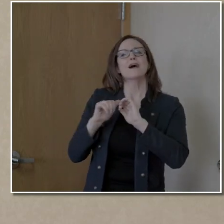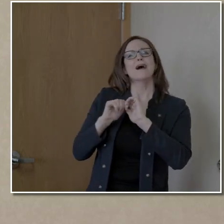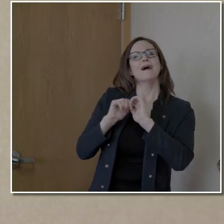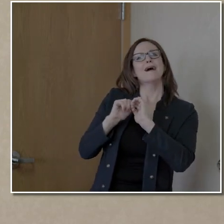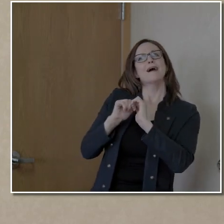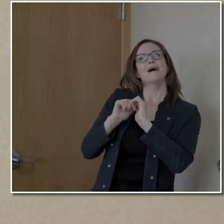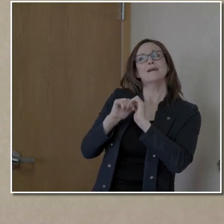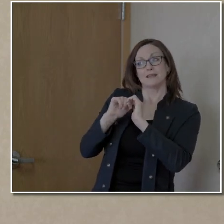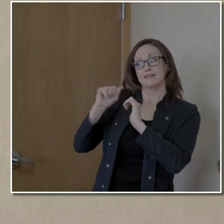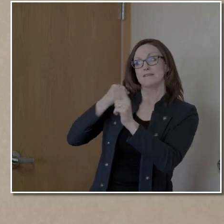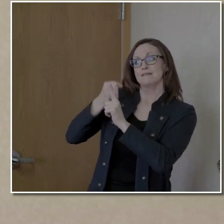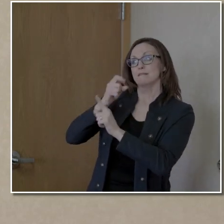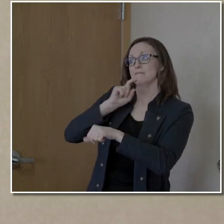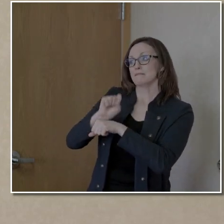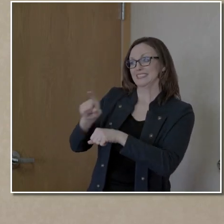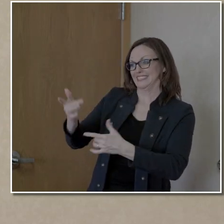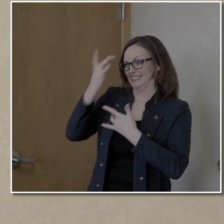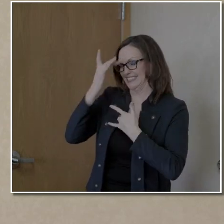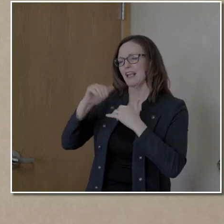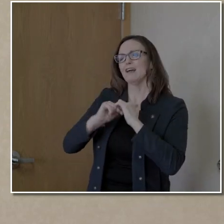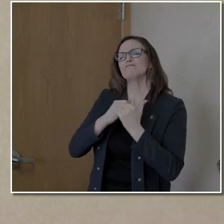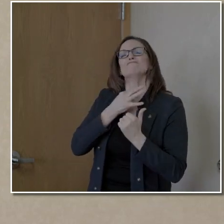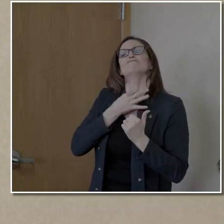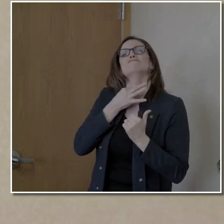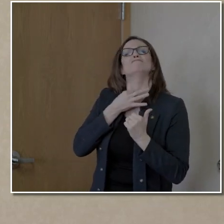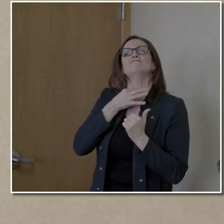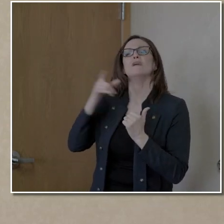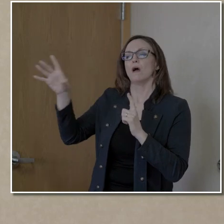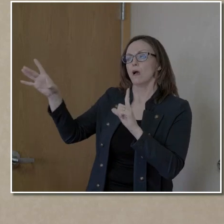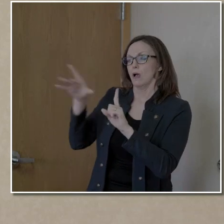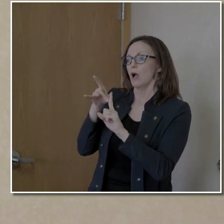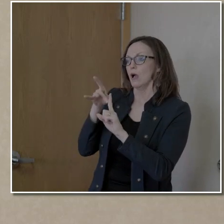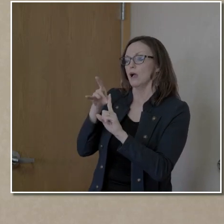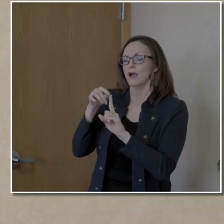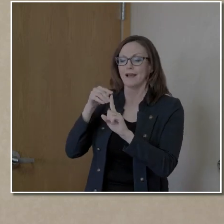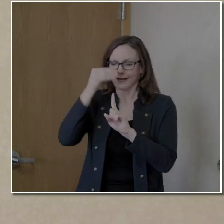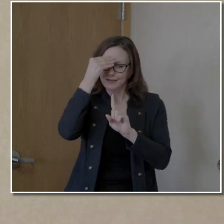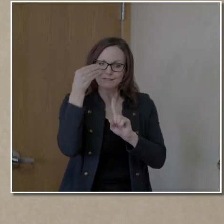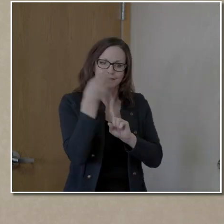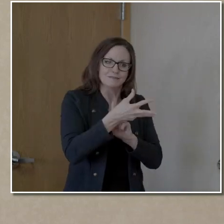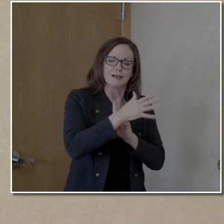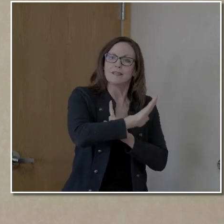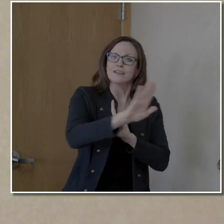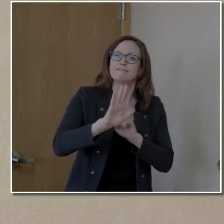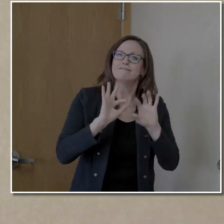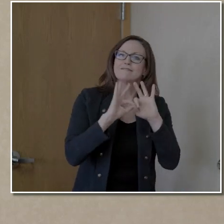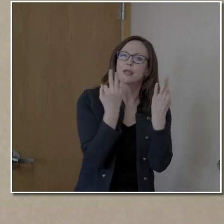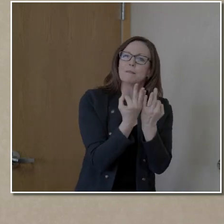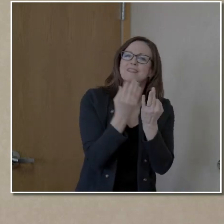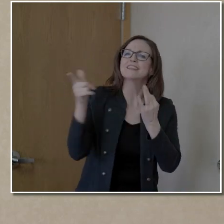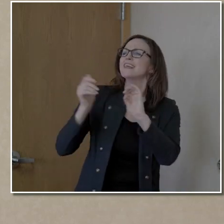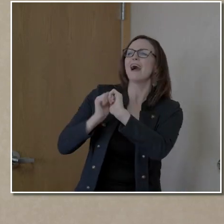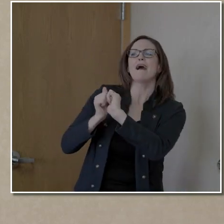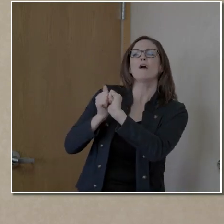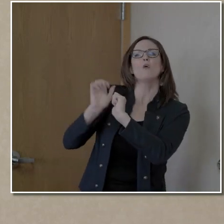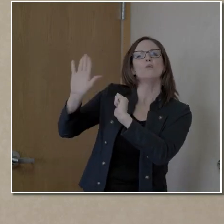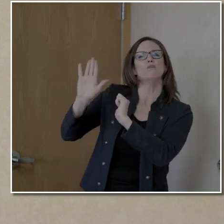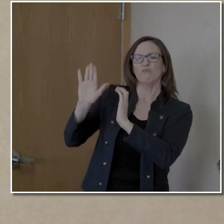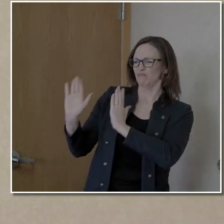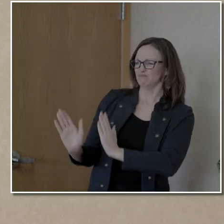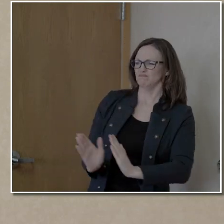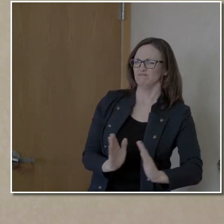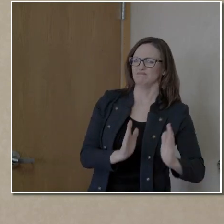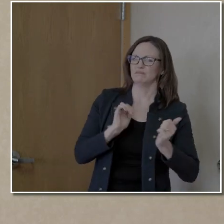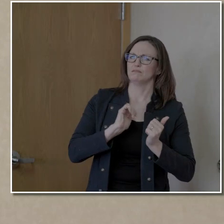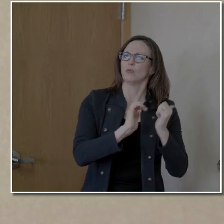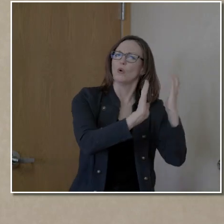information because we are working to be transparent and help people across the state understand where the